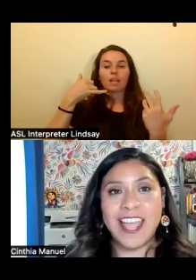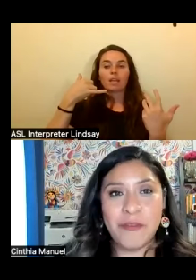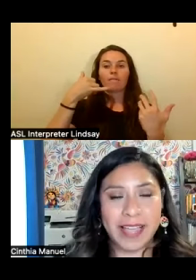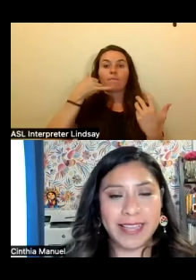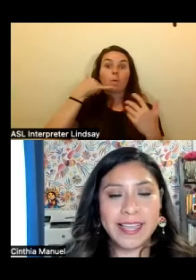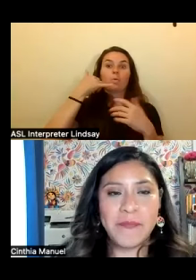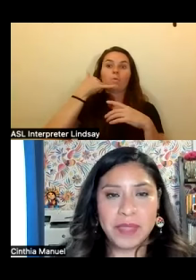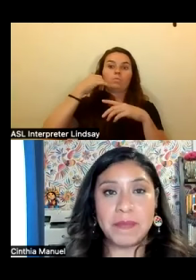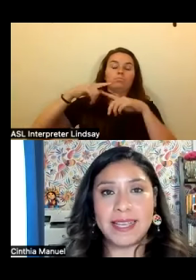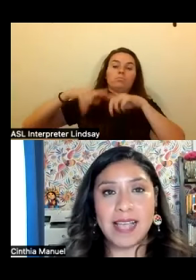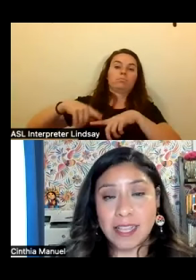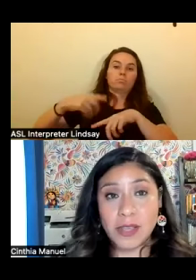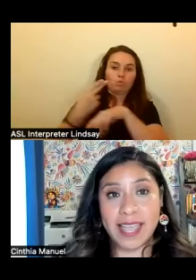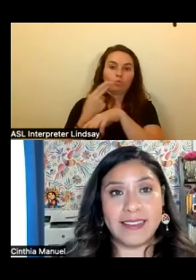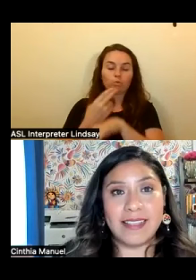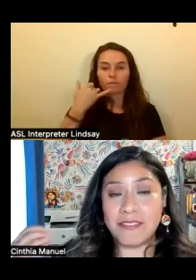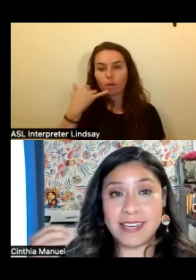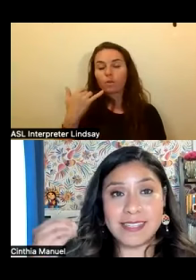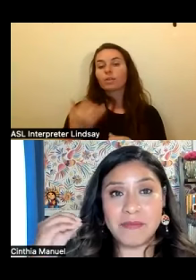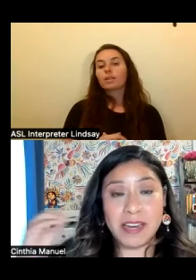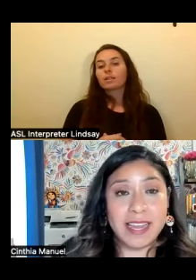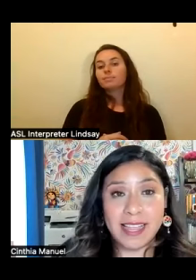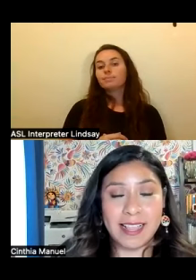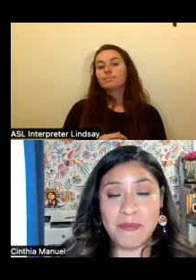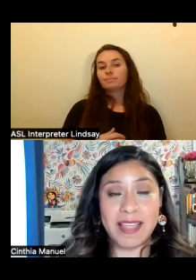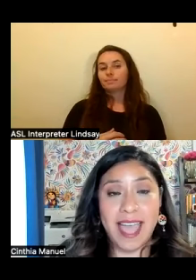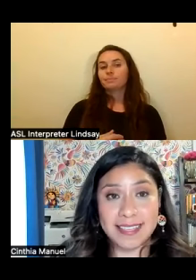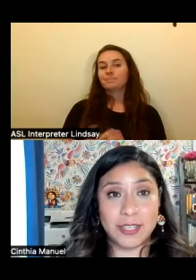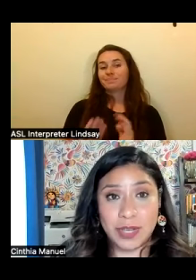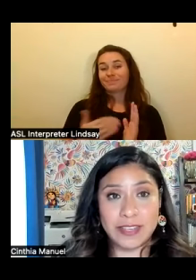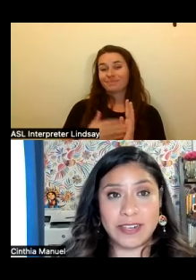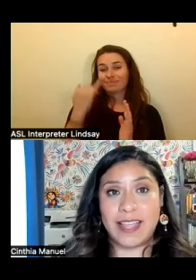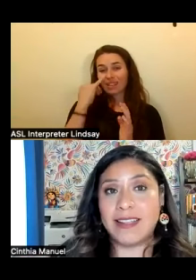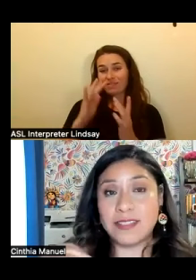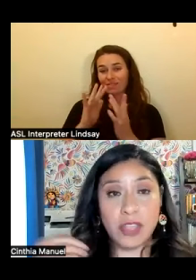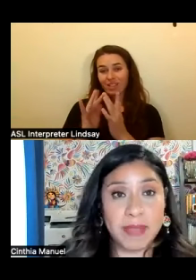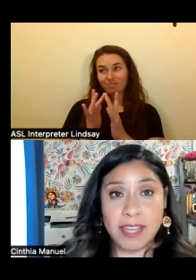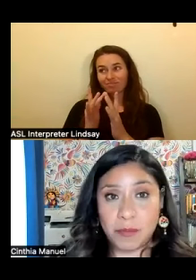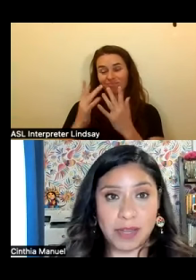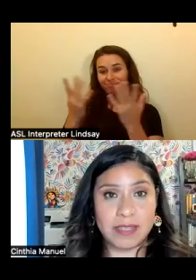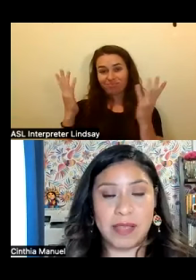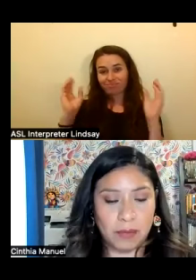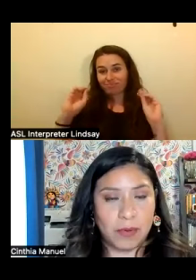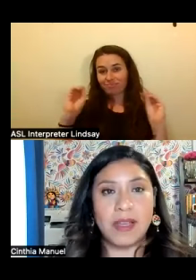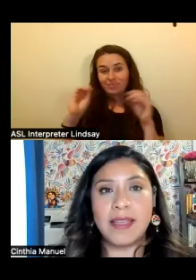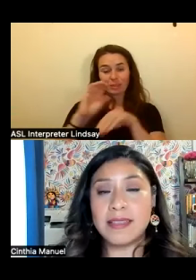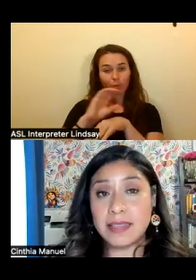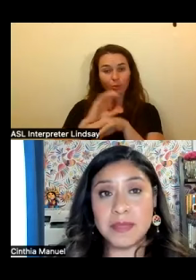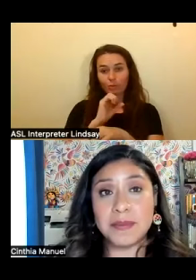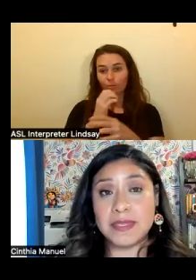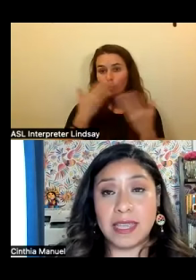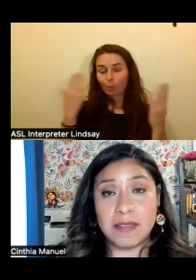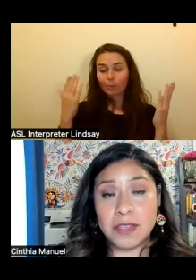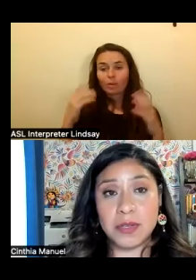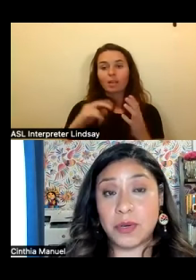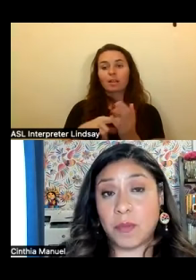dependency, right? Because also, again, if there's very limited access to internet, there's not that many computers available.